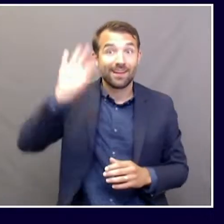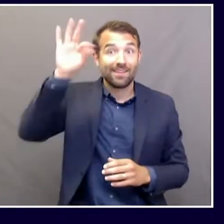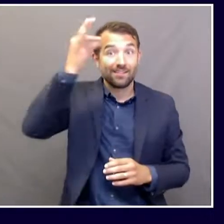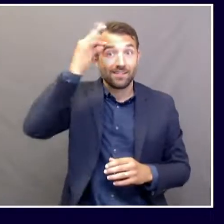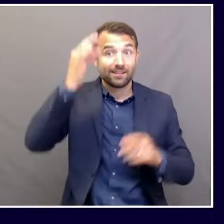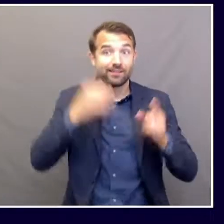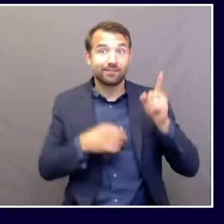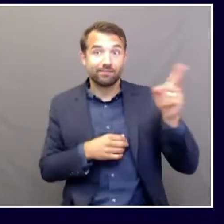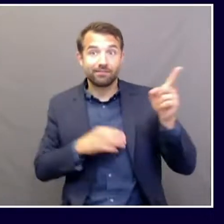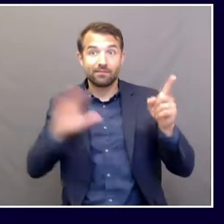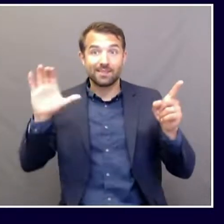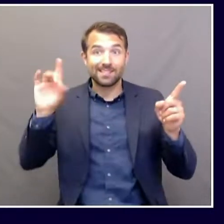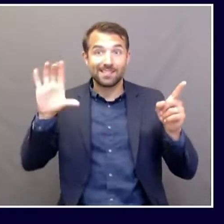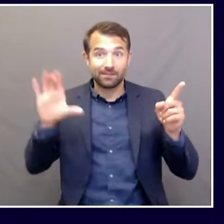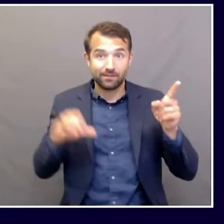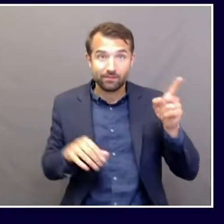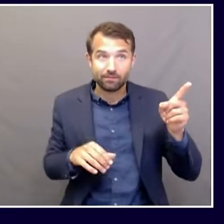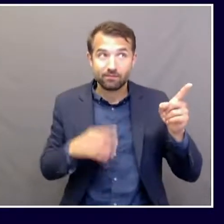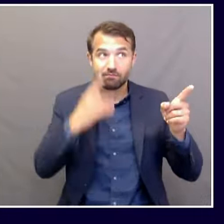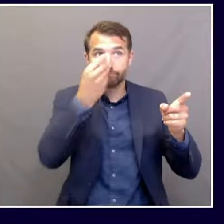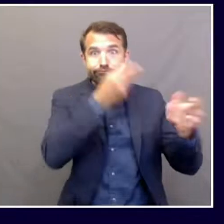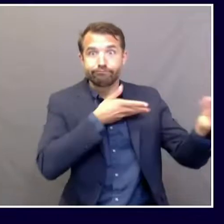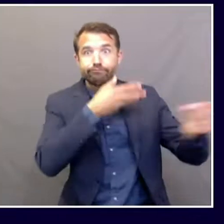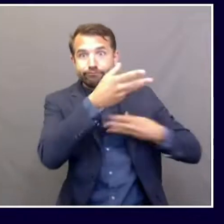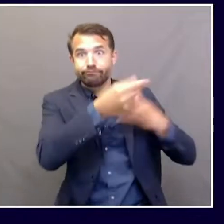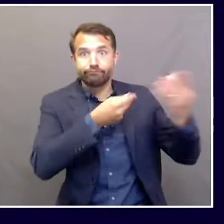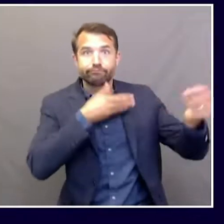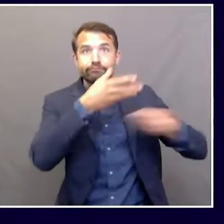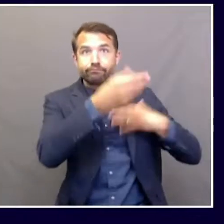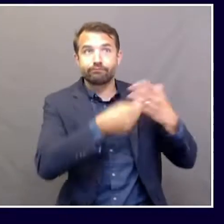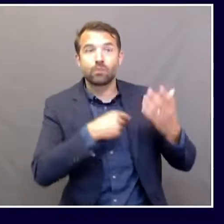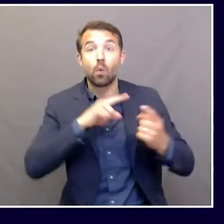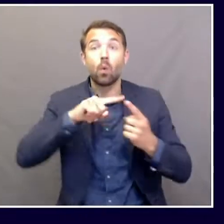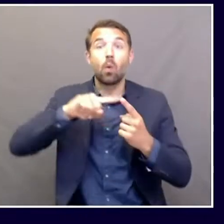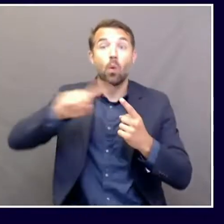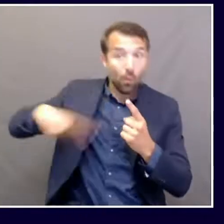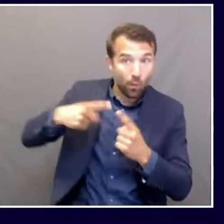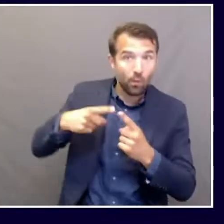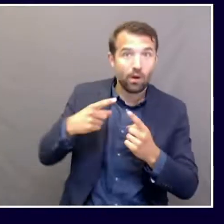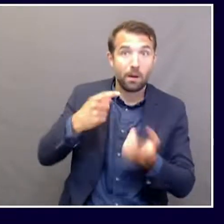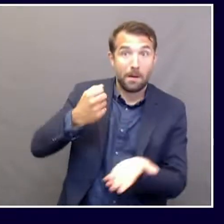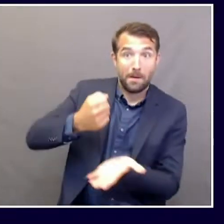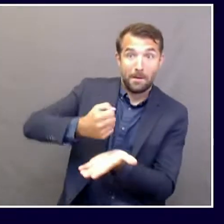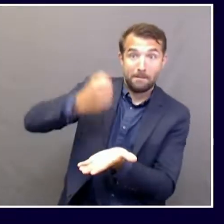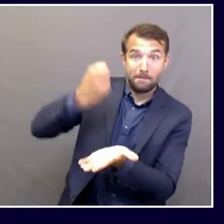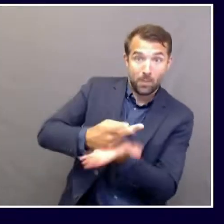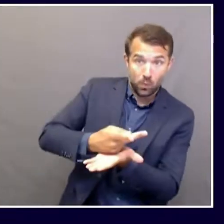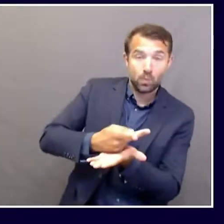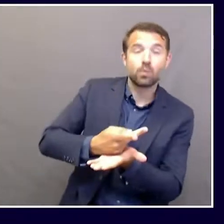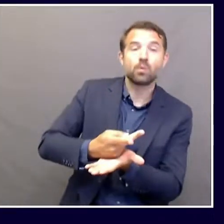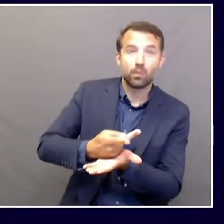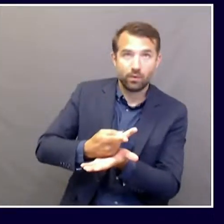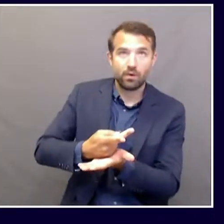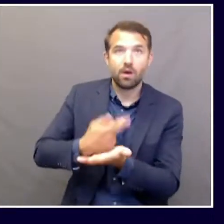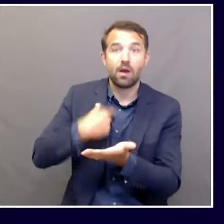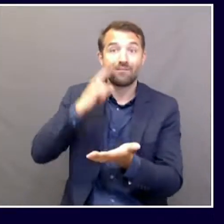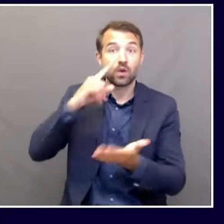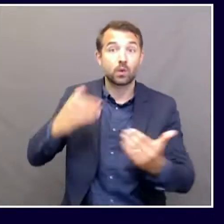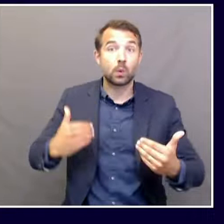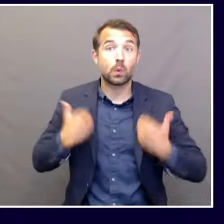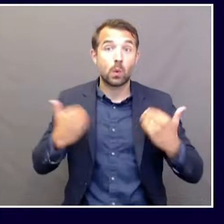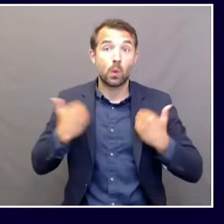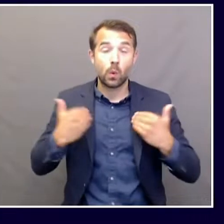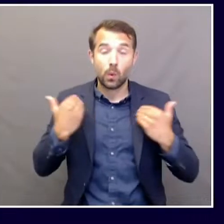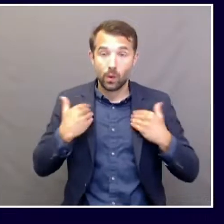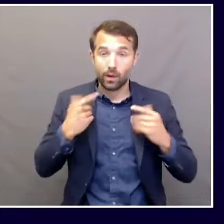any authorization for that younger age category is not thought to come before some folks have